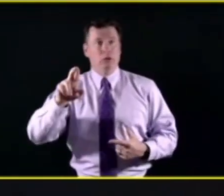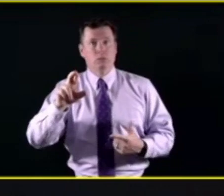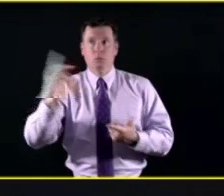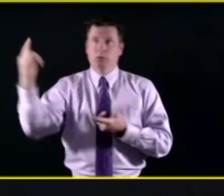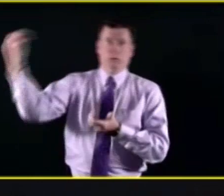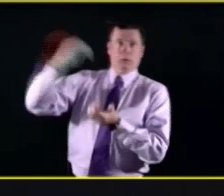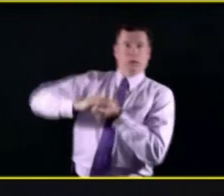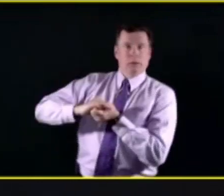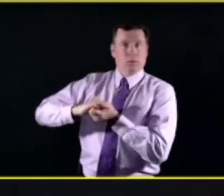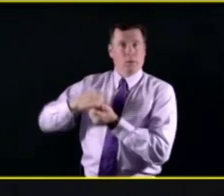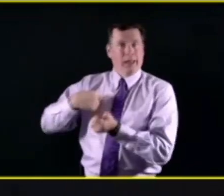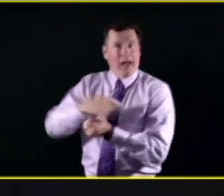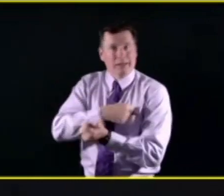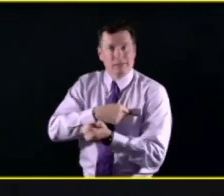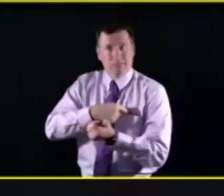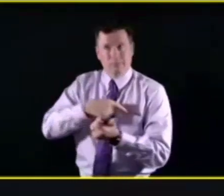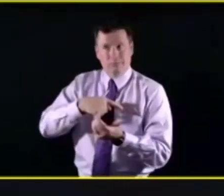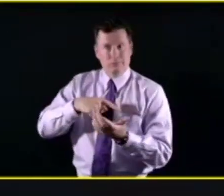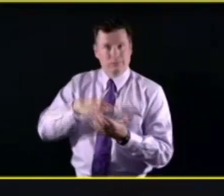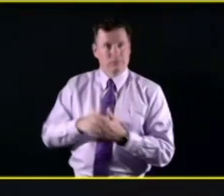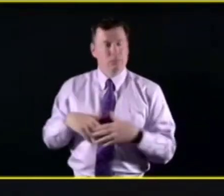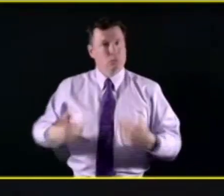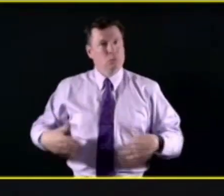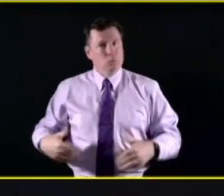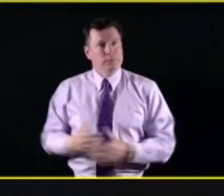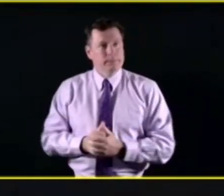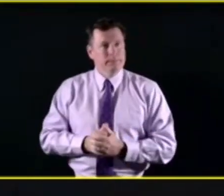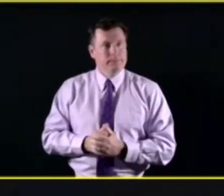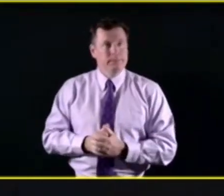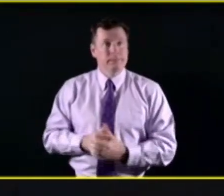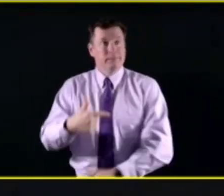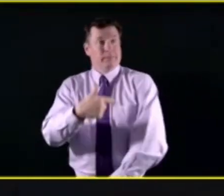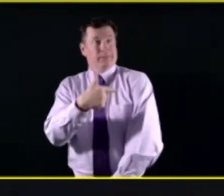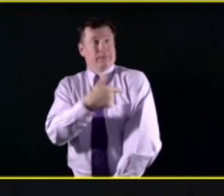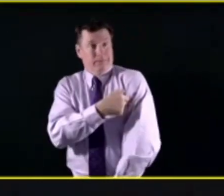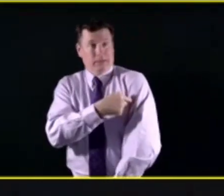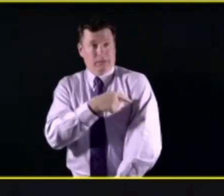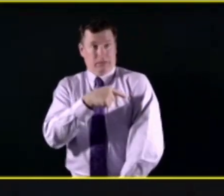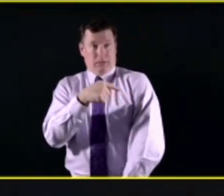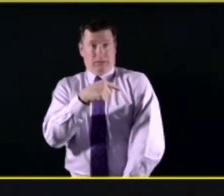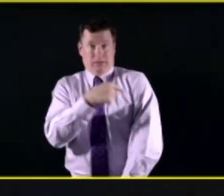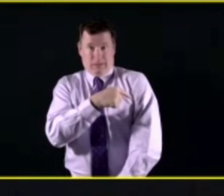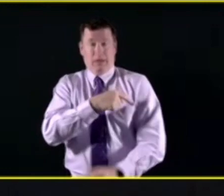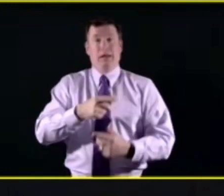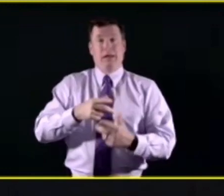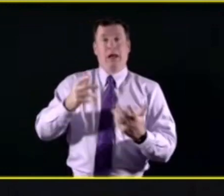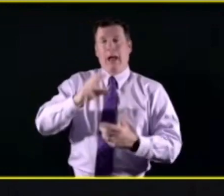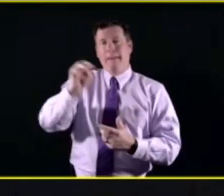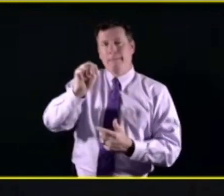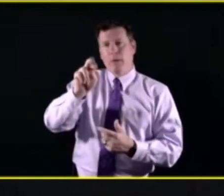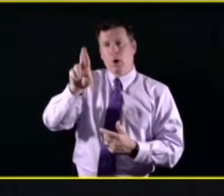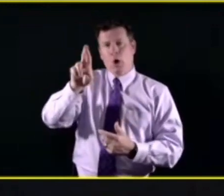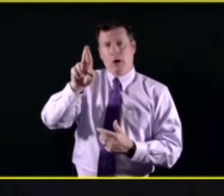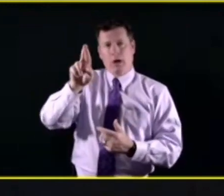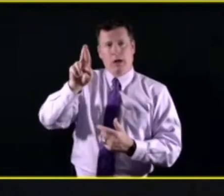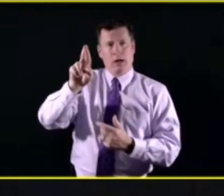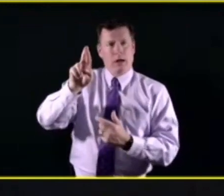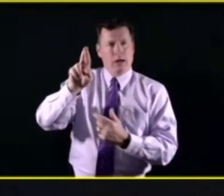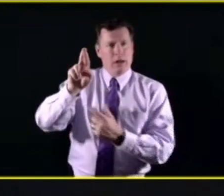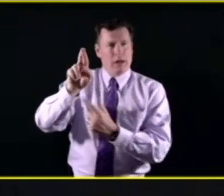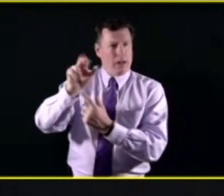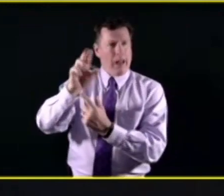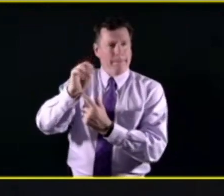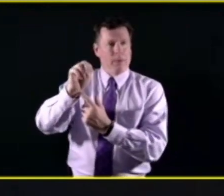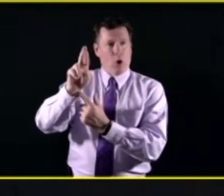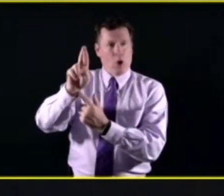using several variations of this vaccine in collaboration with three other medical centers in the U.S.